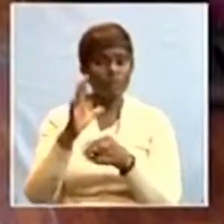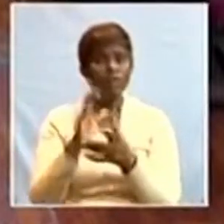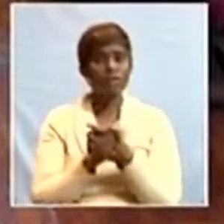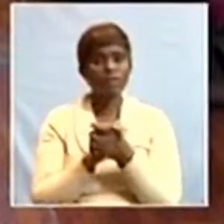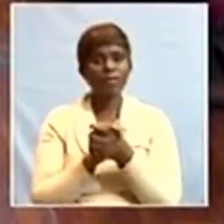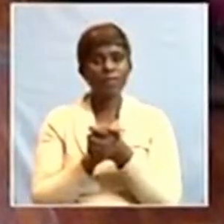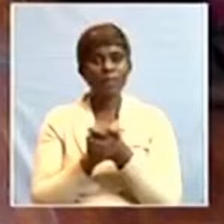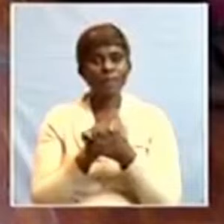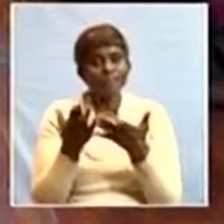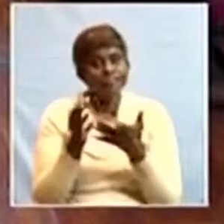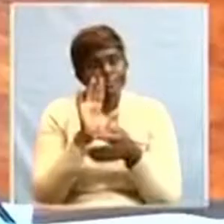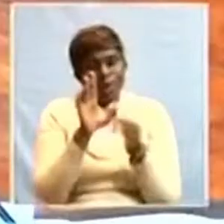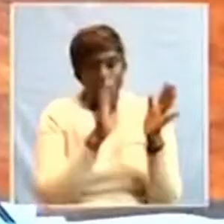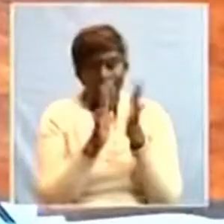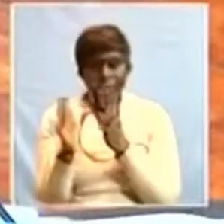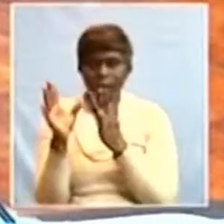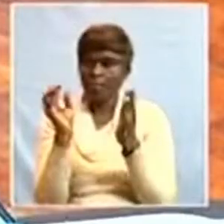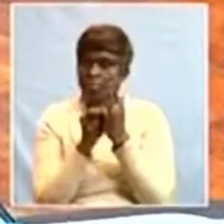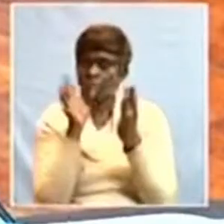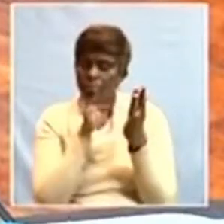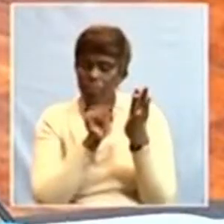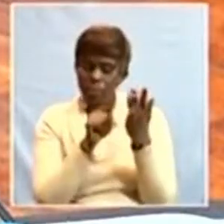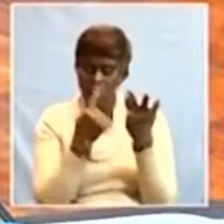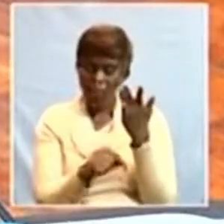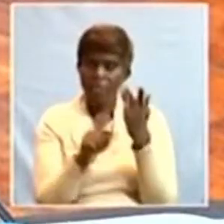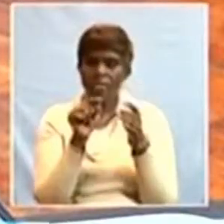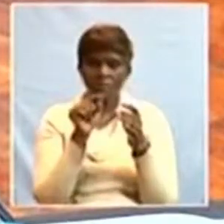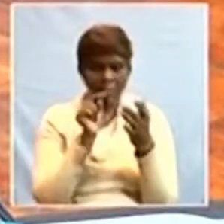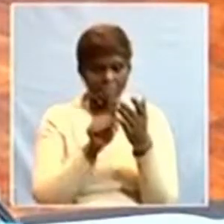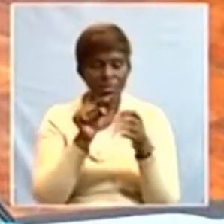What strategy are you putting in place? That was the question.